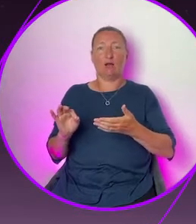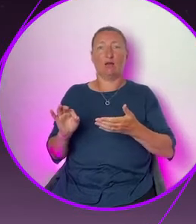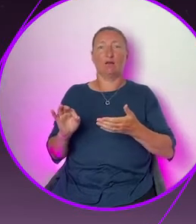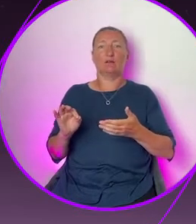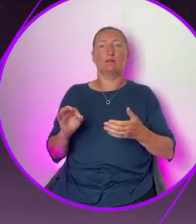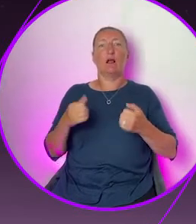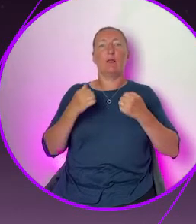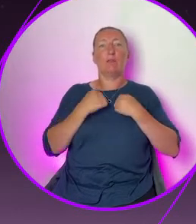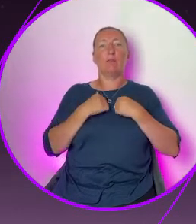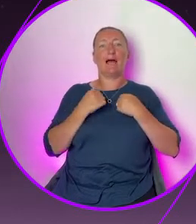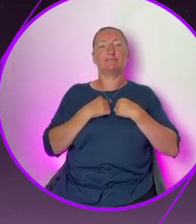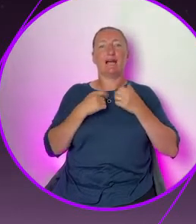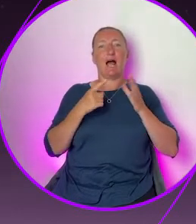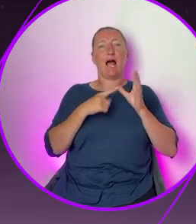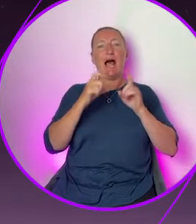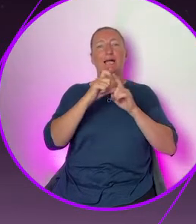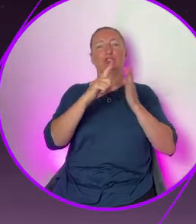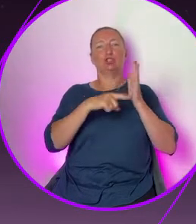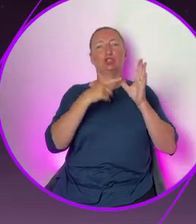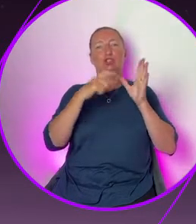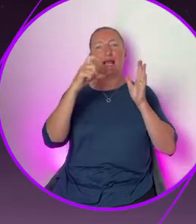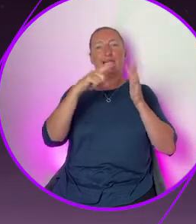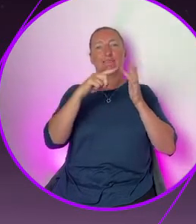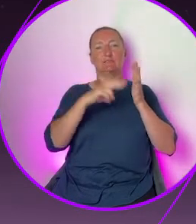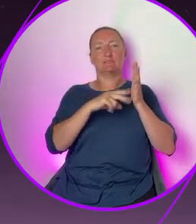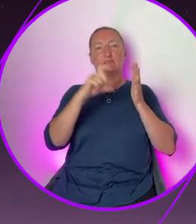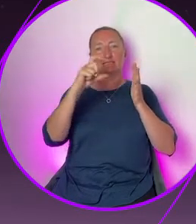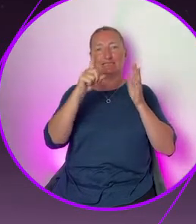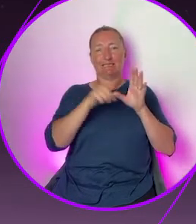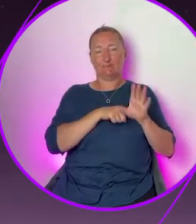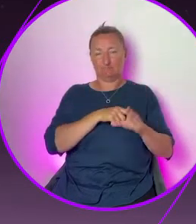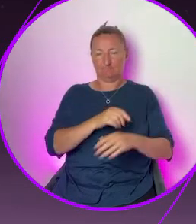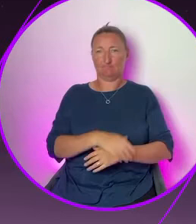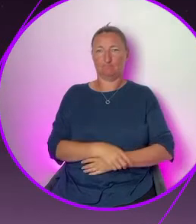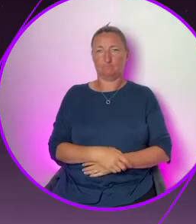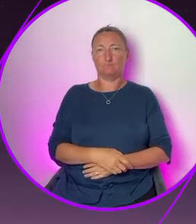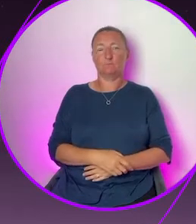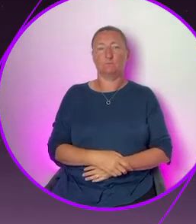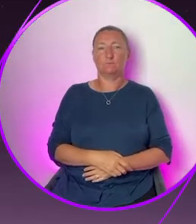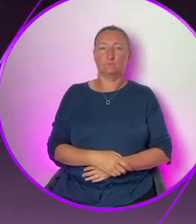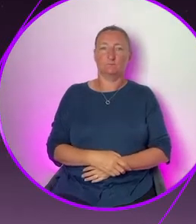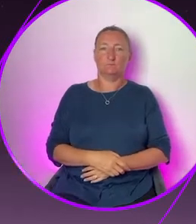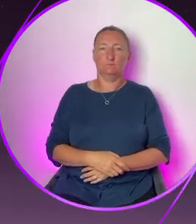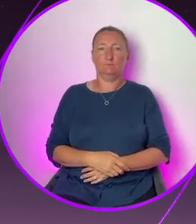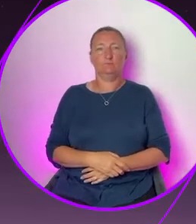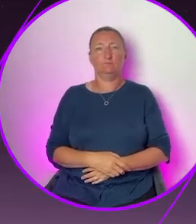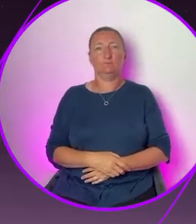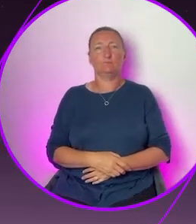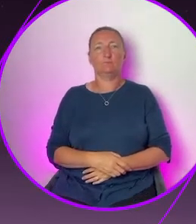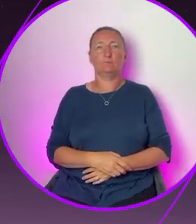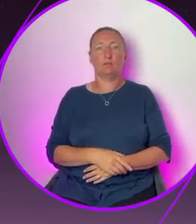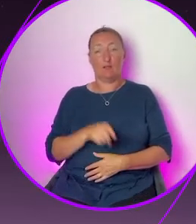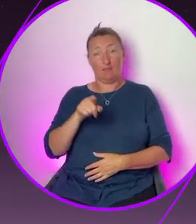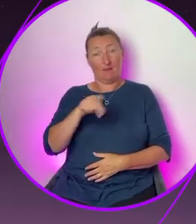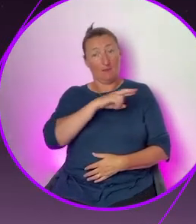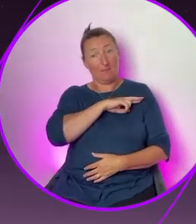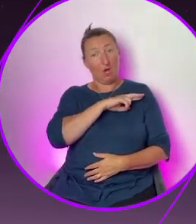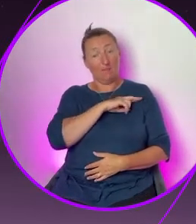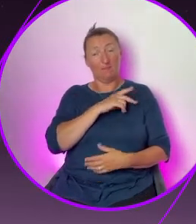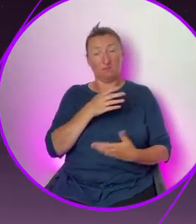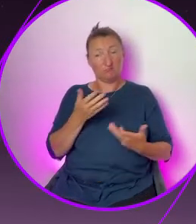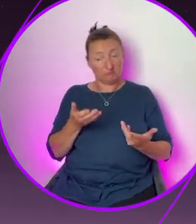diagram as our adjacency, and we have another diagram. And the purpose of this was in order to understand